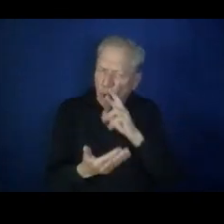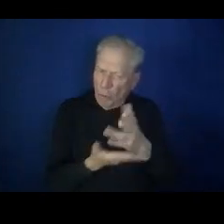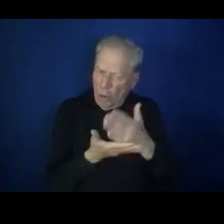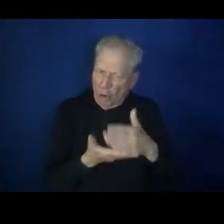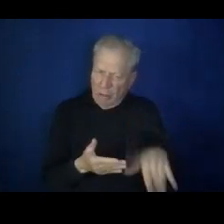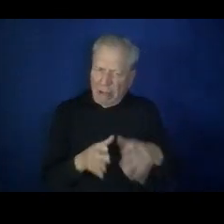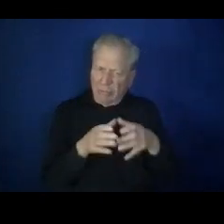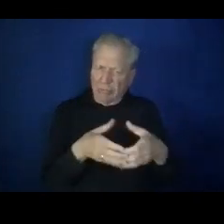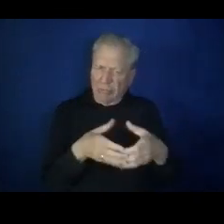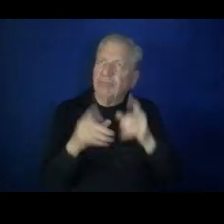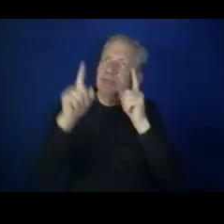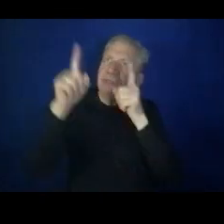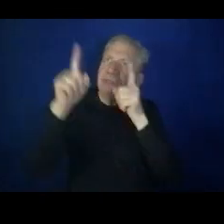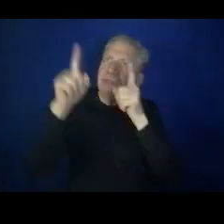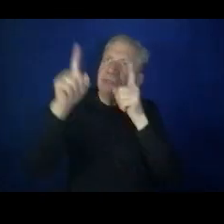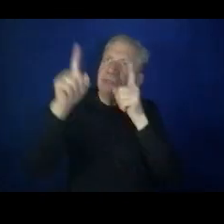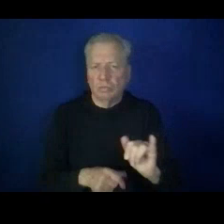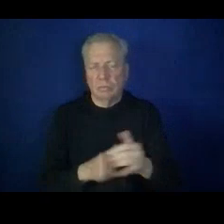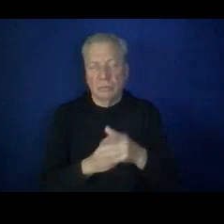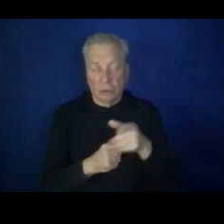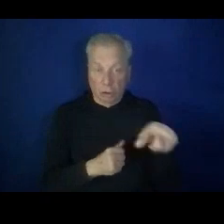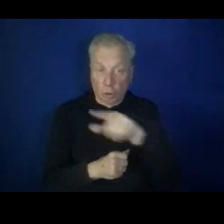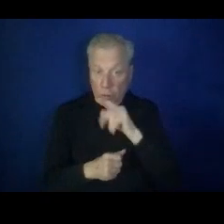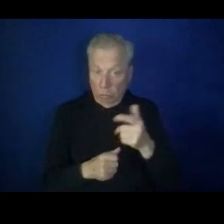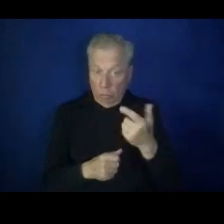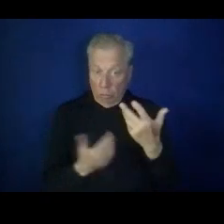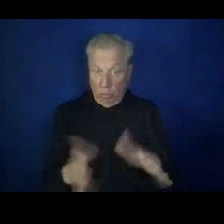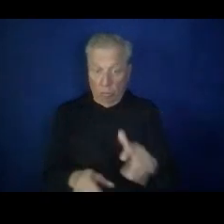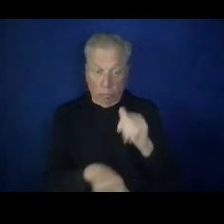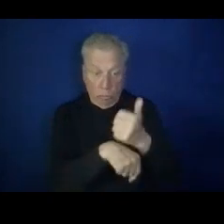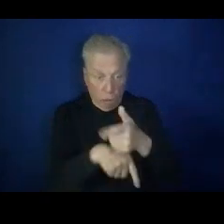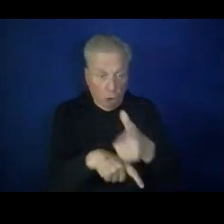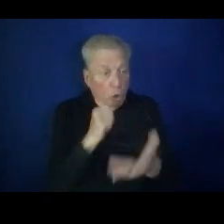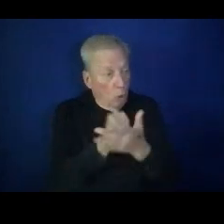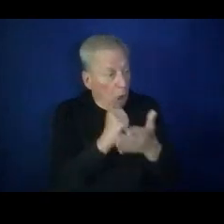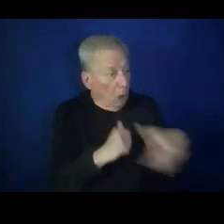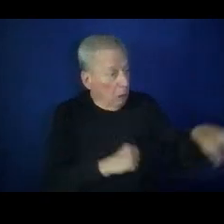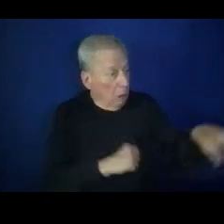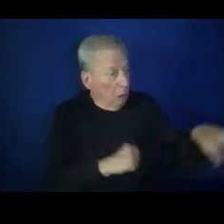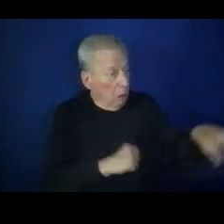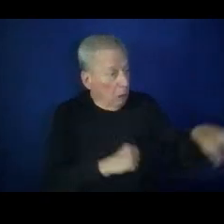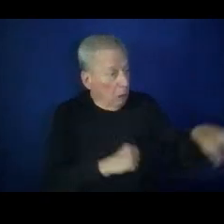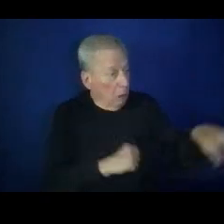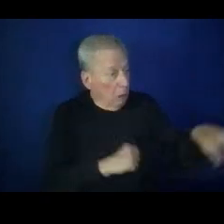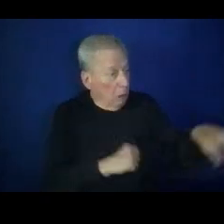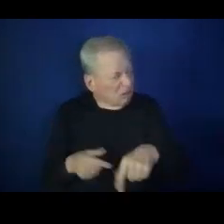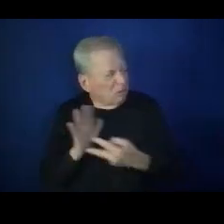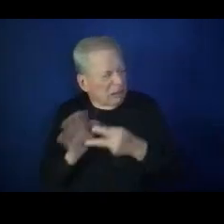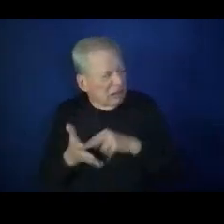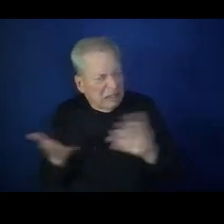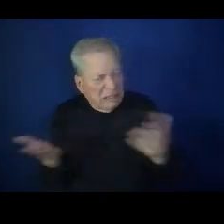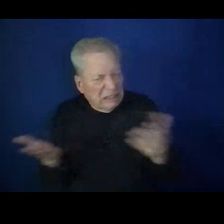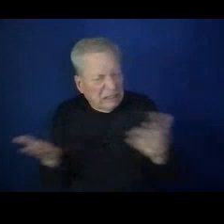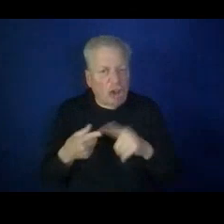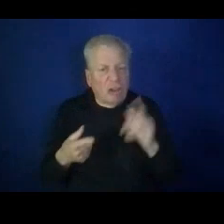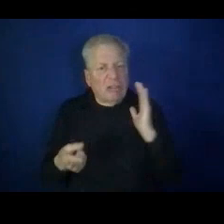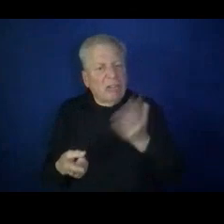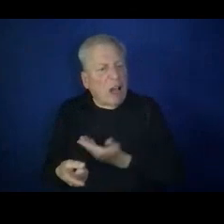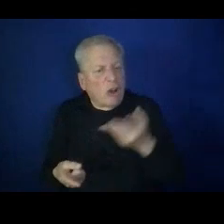mission. You are the ones that are helping people understand this place and its history. You are the ones that are